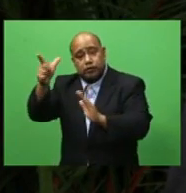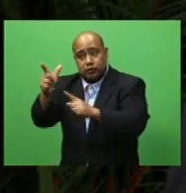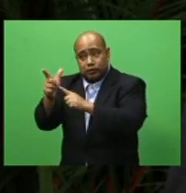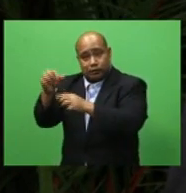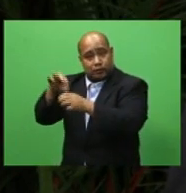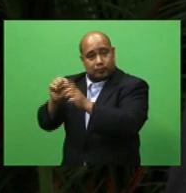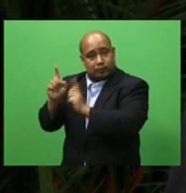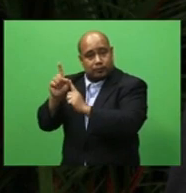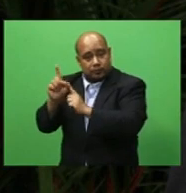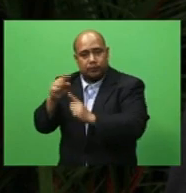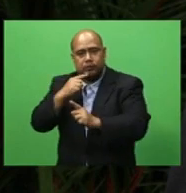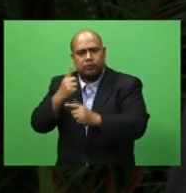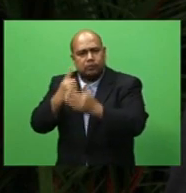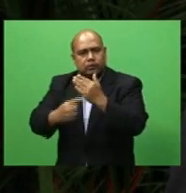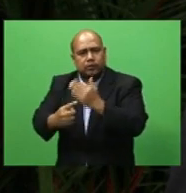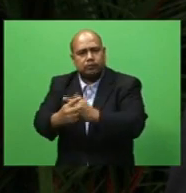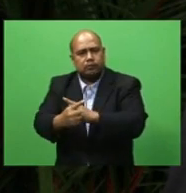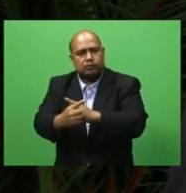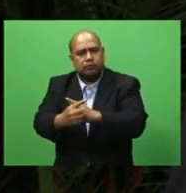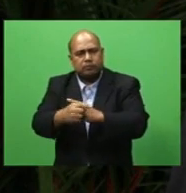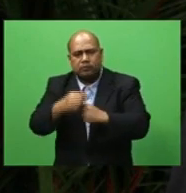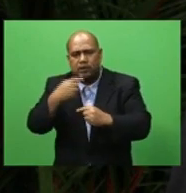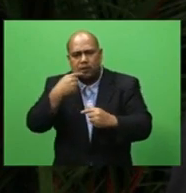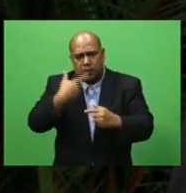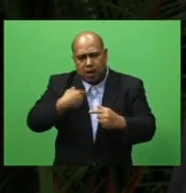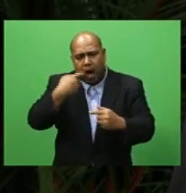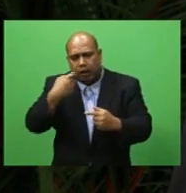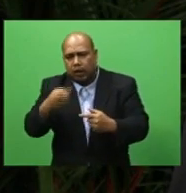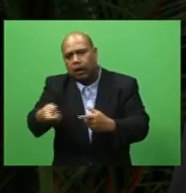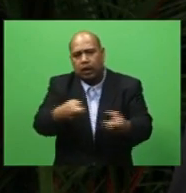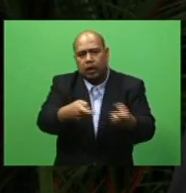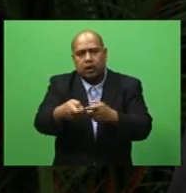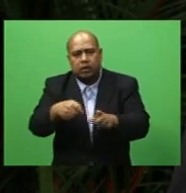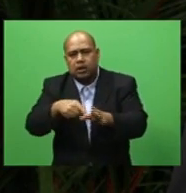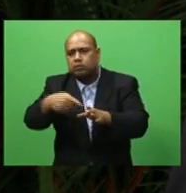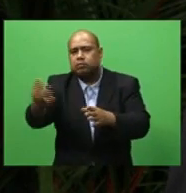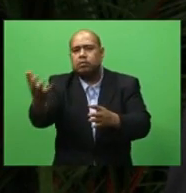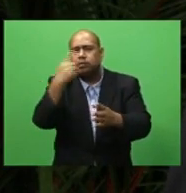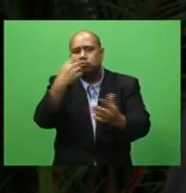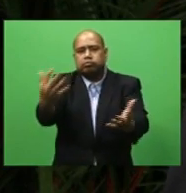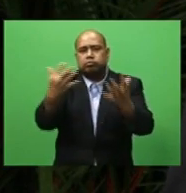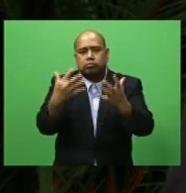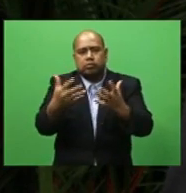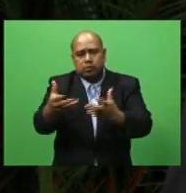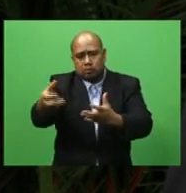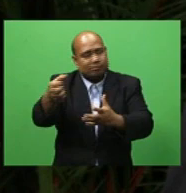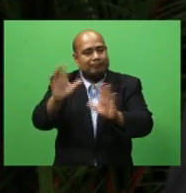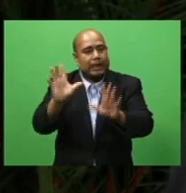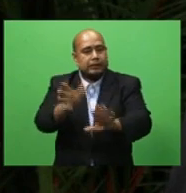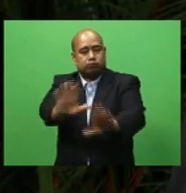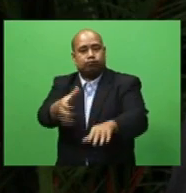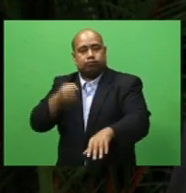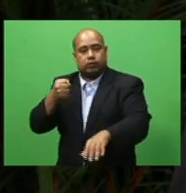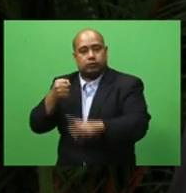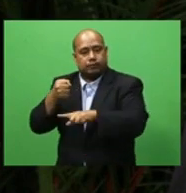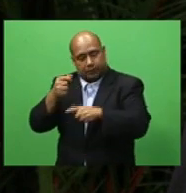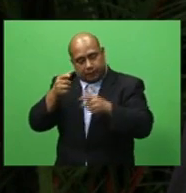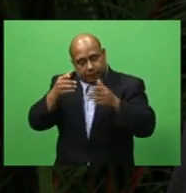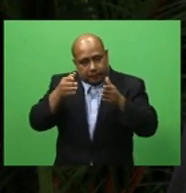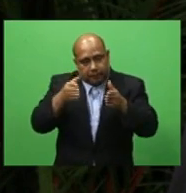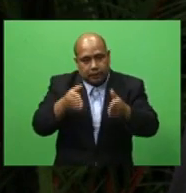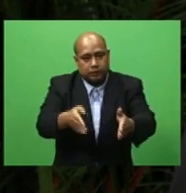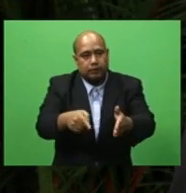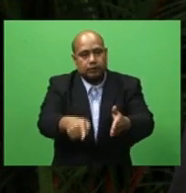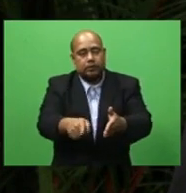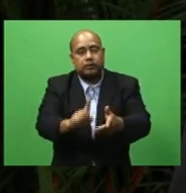be an attempt to get some public attention at a time when suspended SEDELPA should be focusing on remedying its breaches